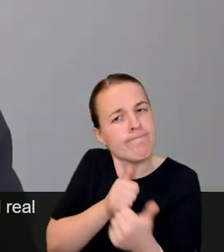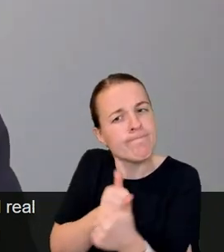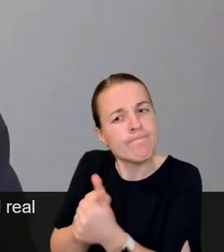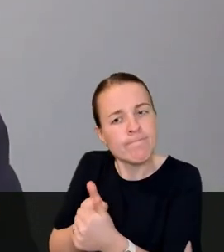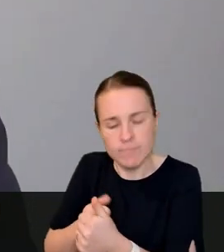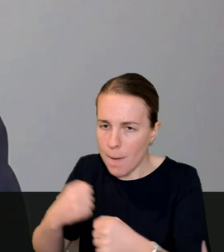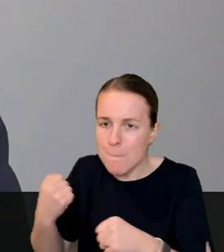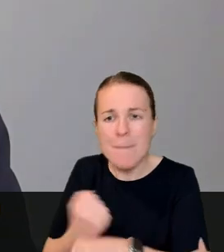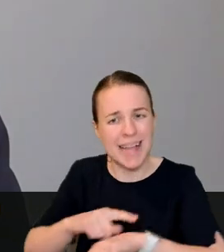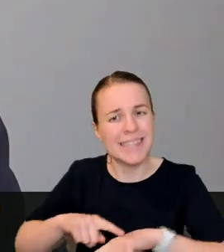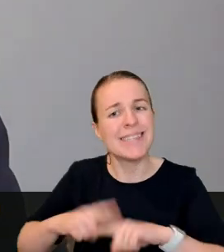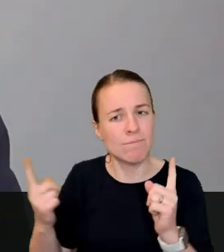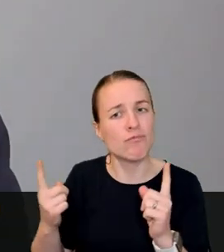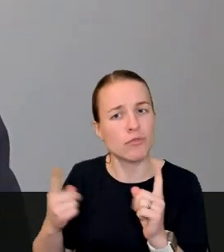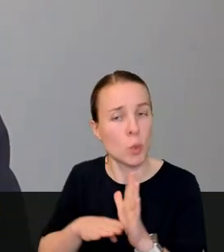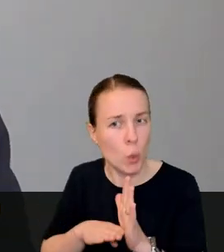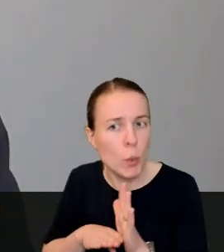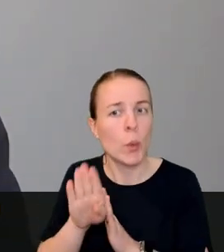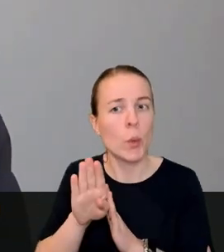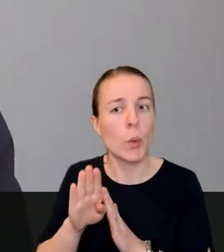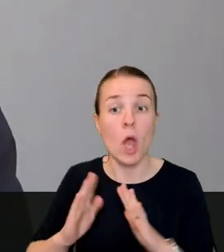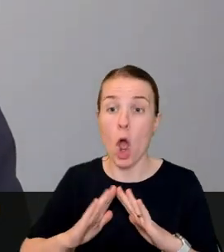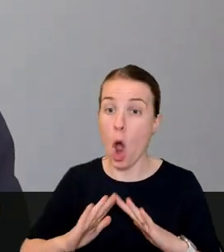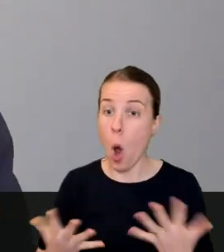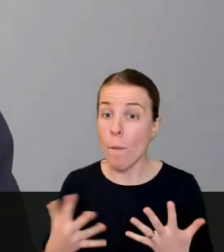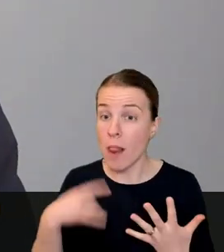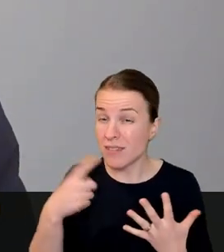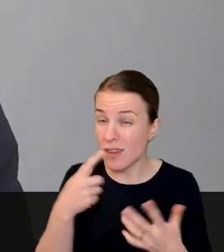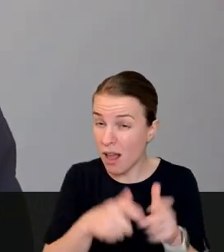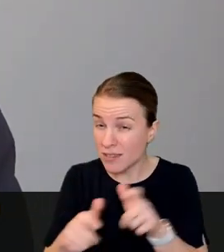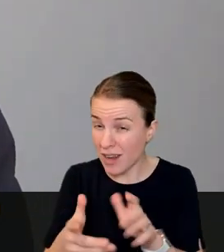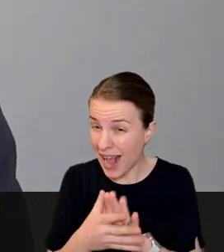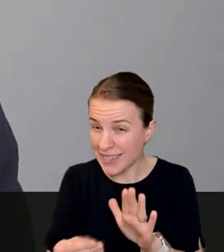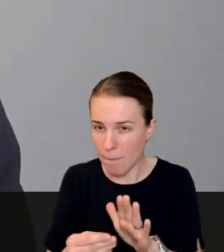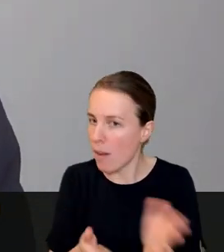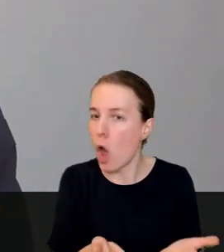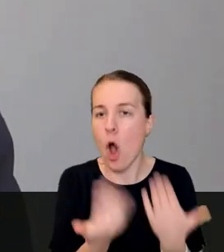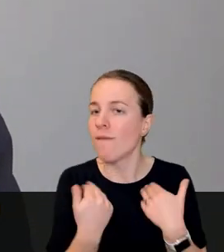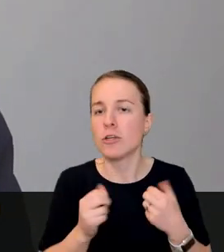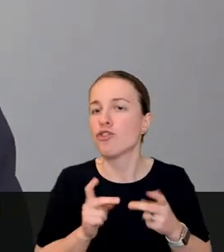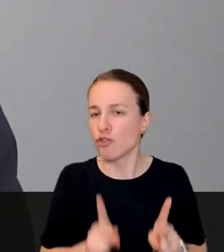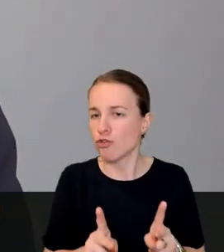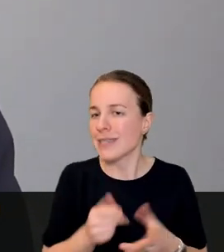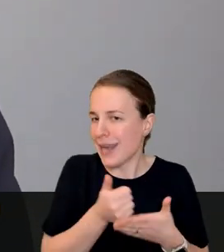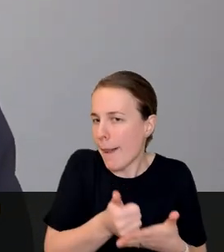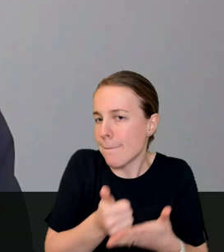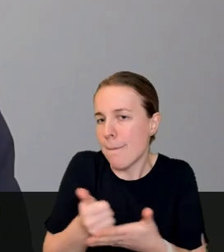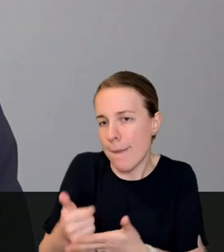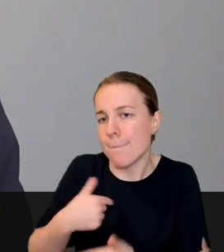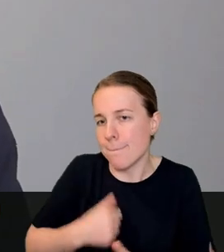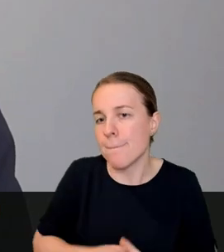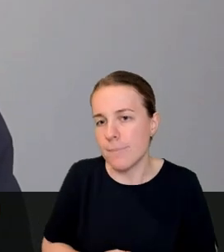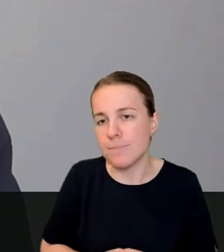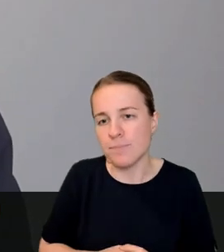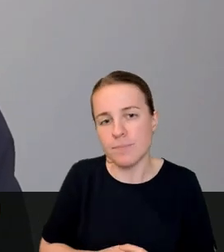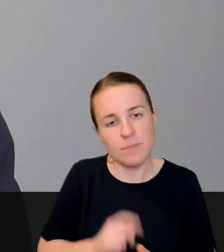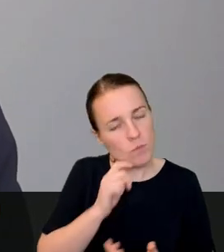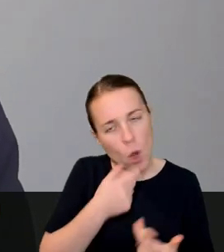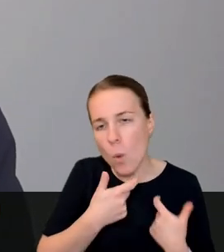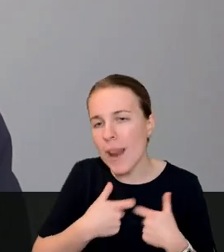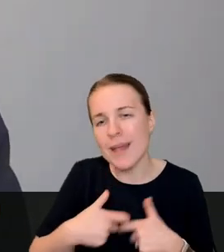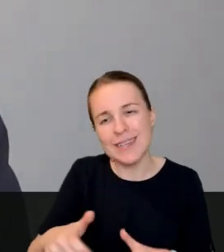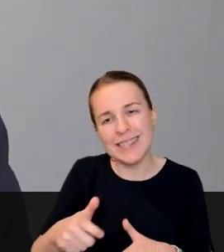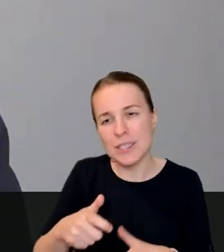helping homeless Londoners off our streets. And that's why I'll continue to bang the drum for London to attract the